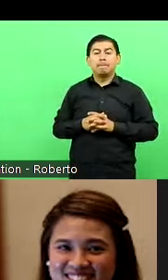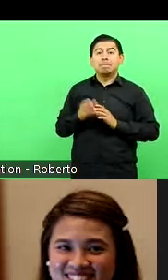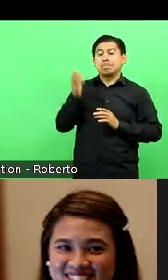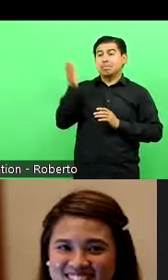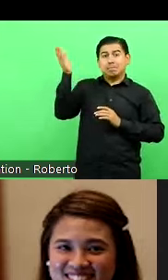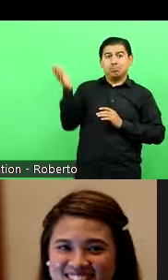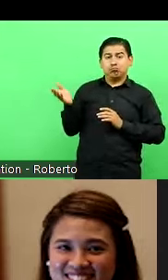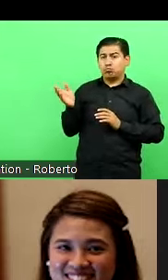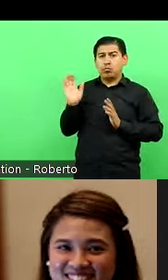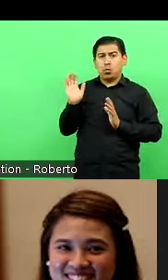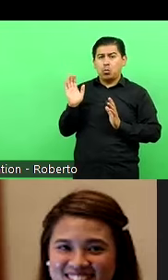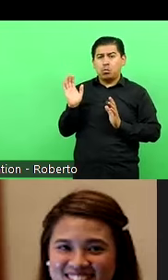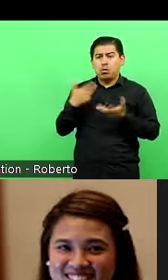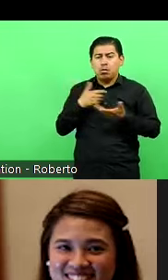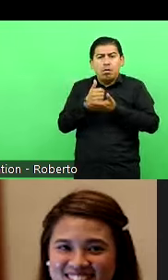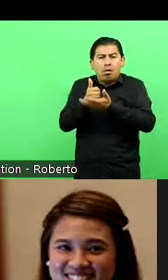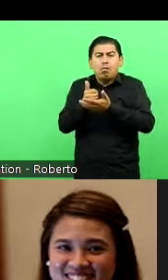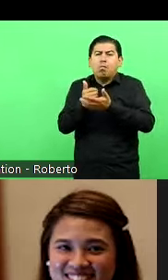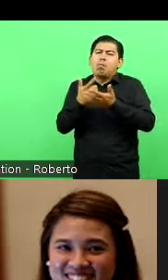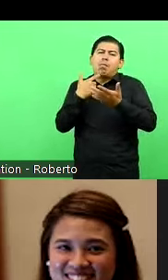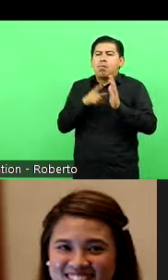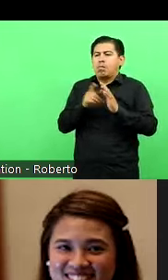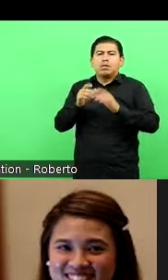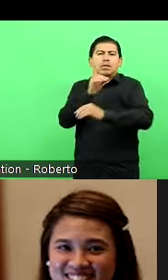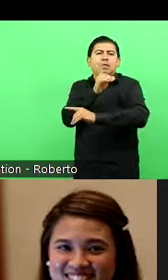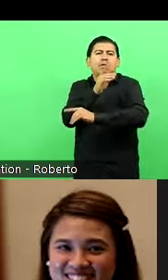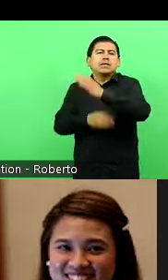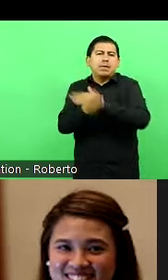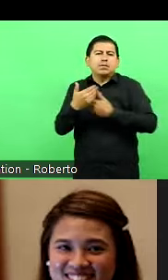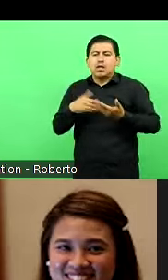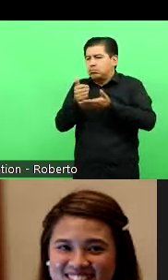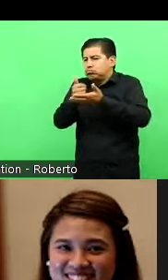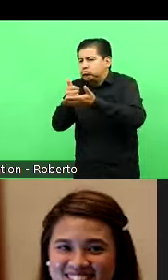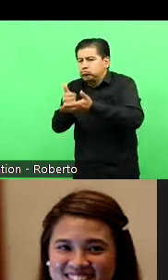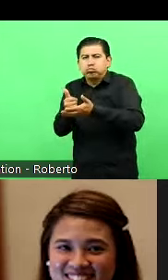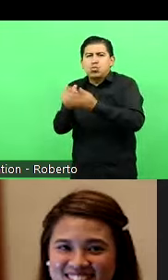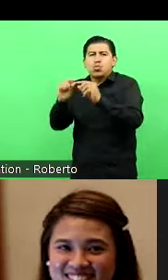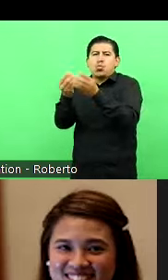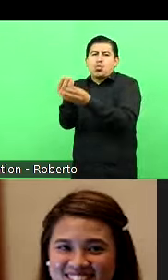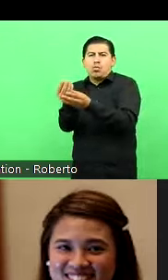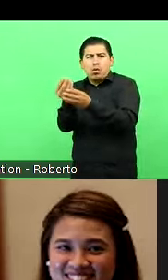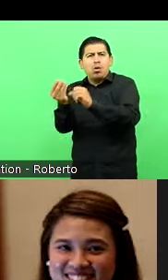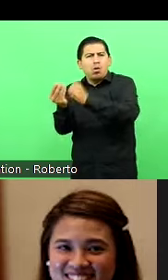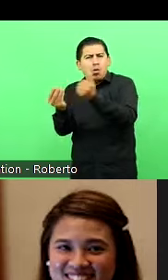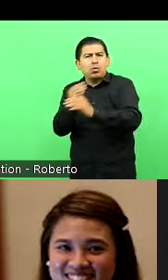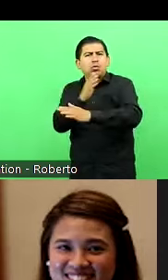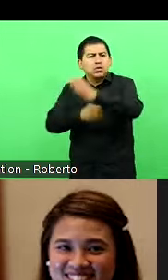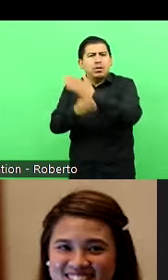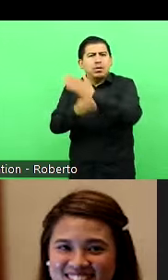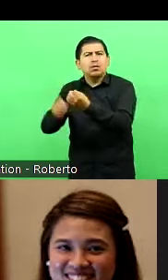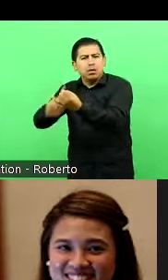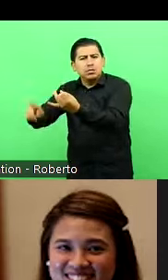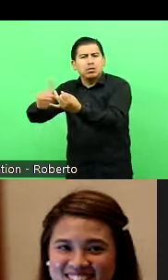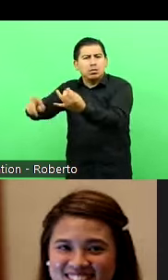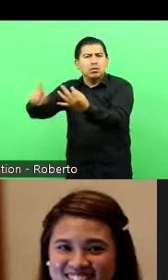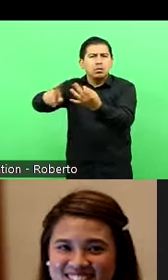one size fits all solution, but it is also catered to the different types of disability that we